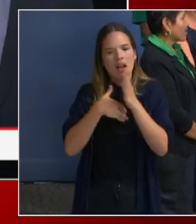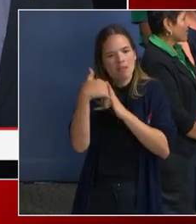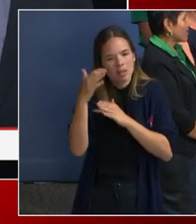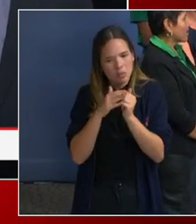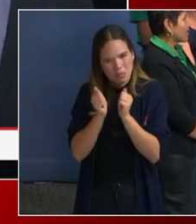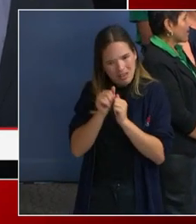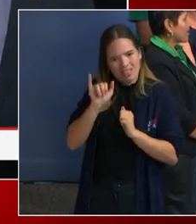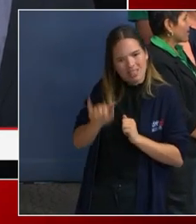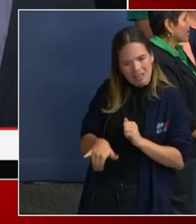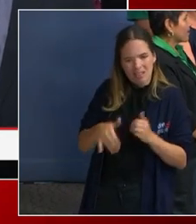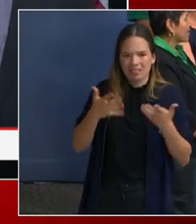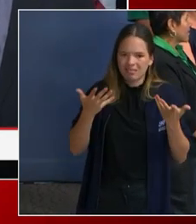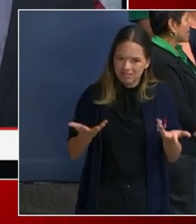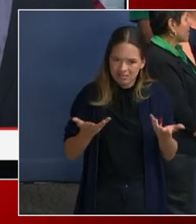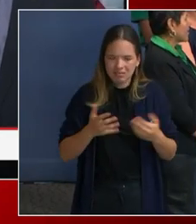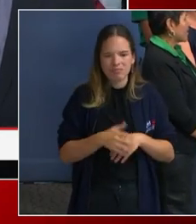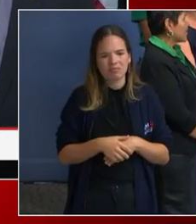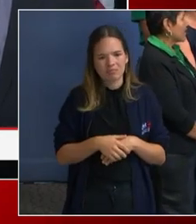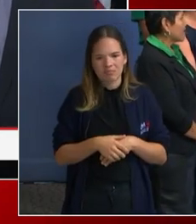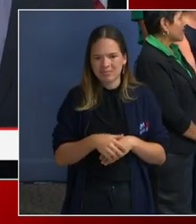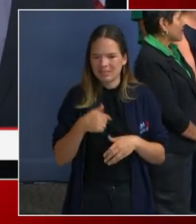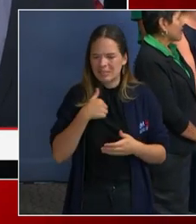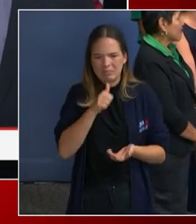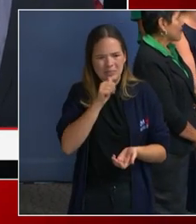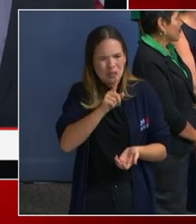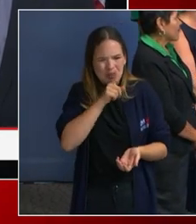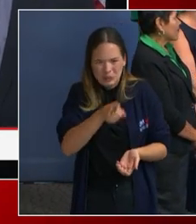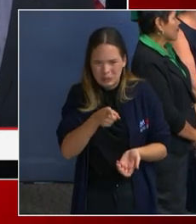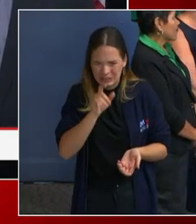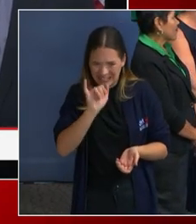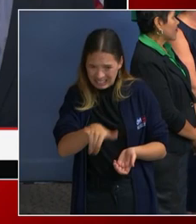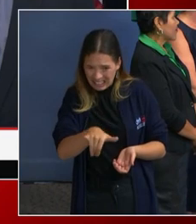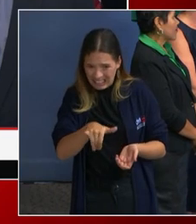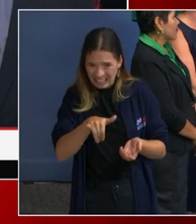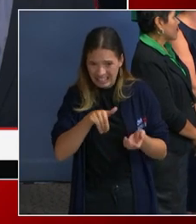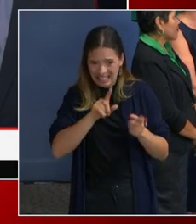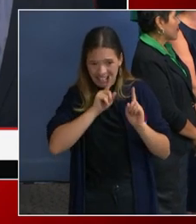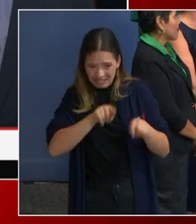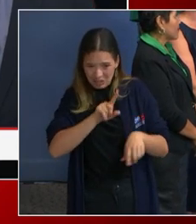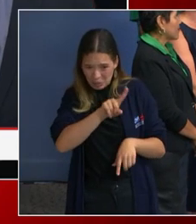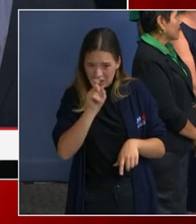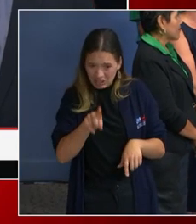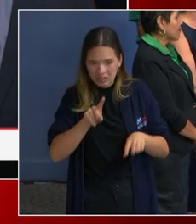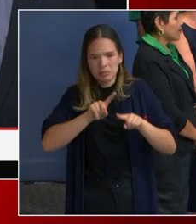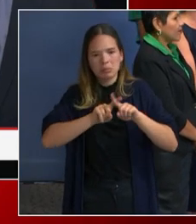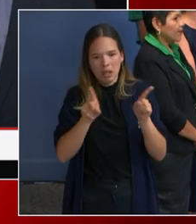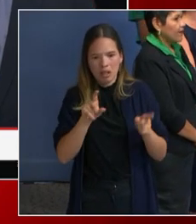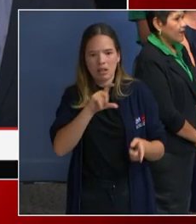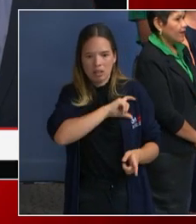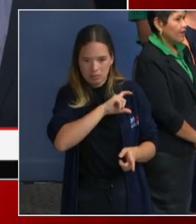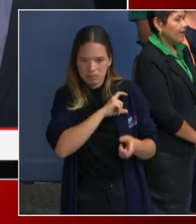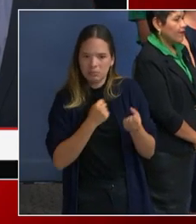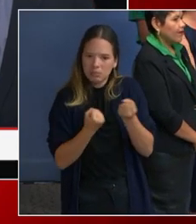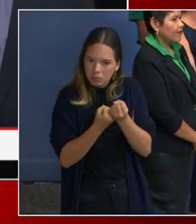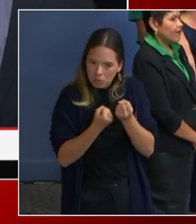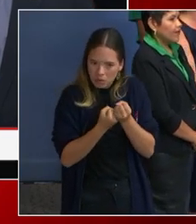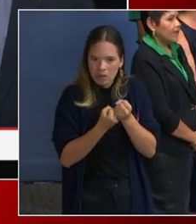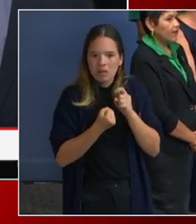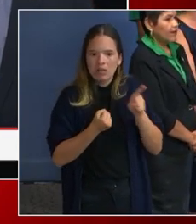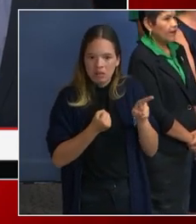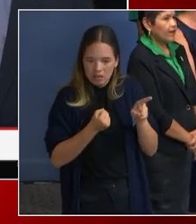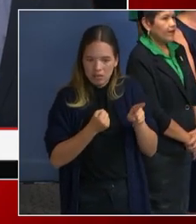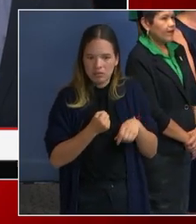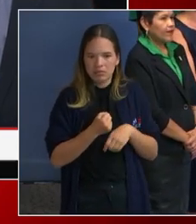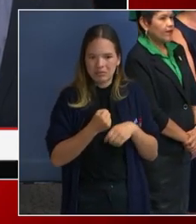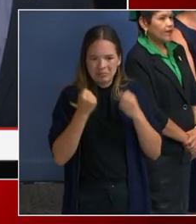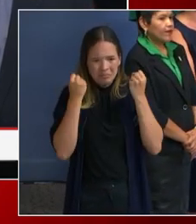that's, I'm not sure if that is your question, but police are enforcing a lot of